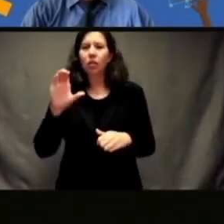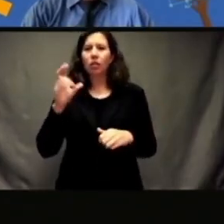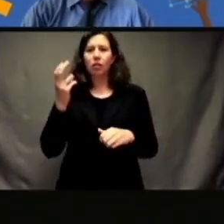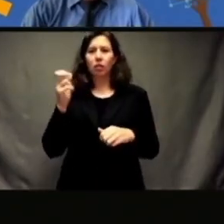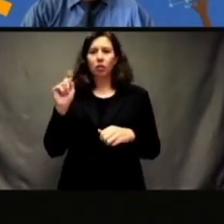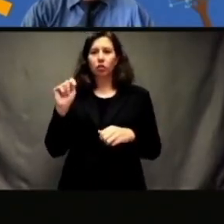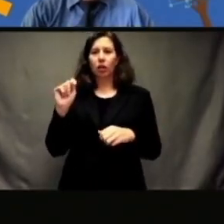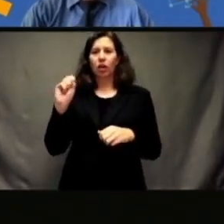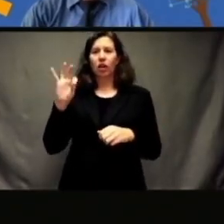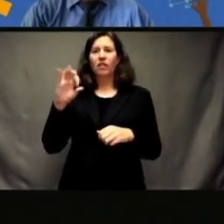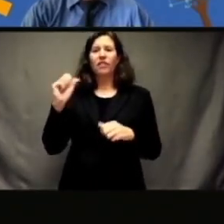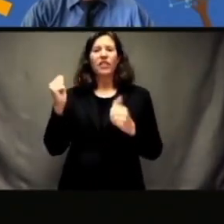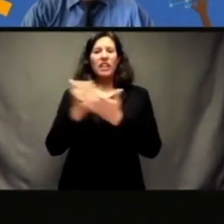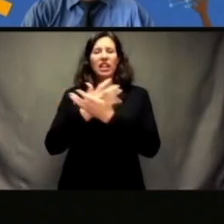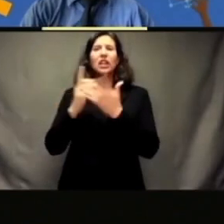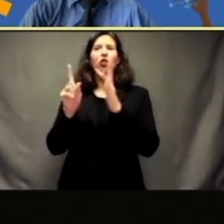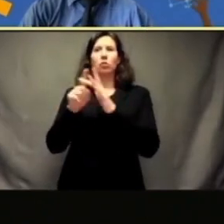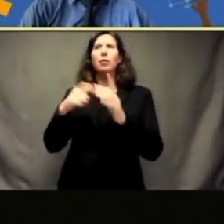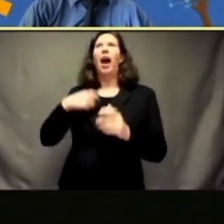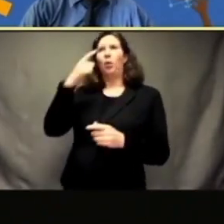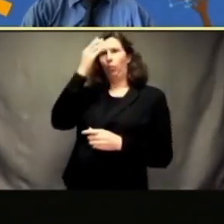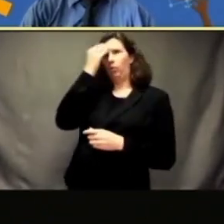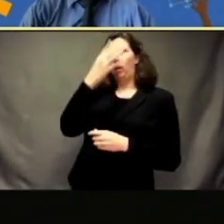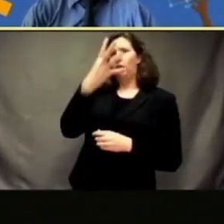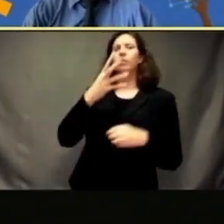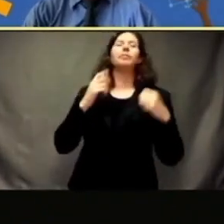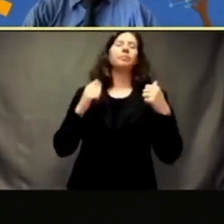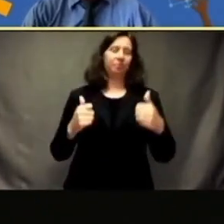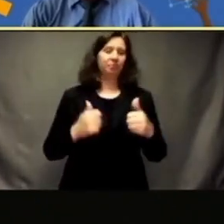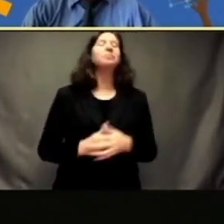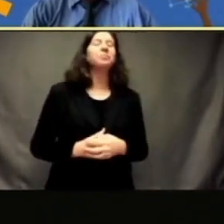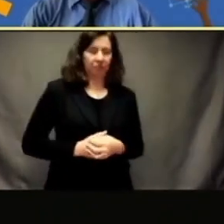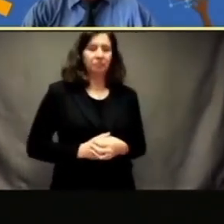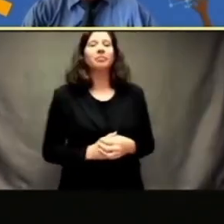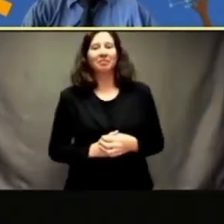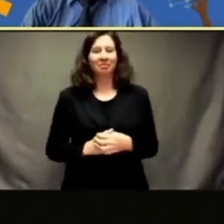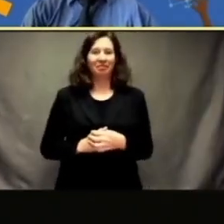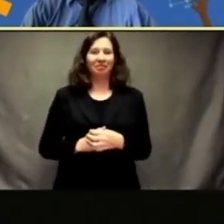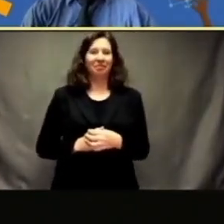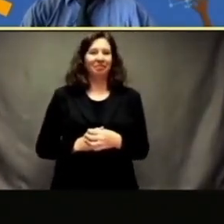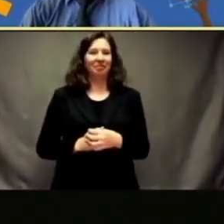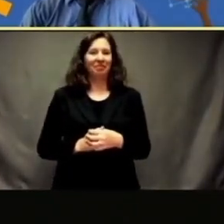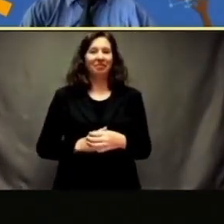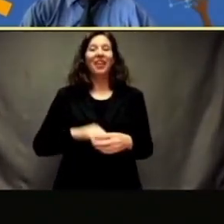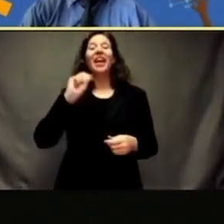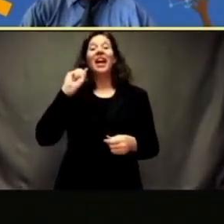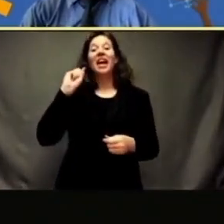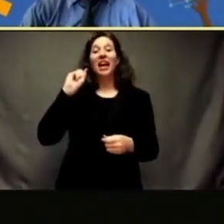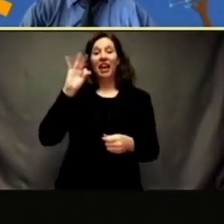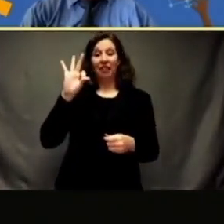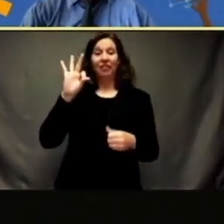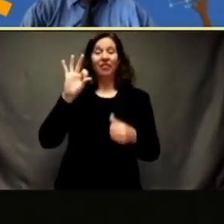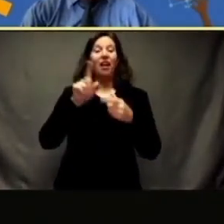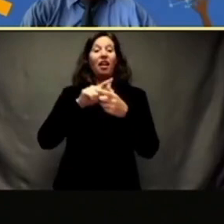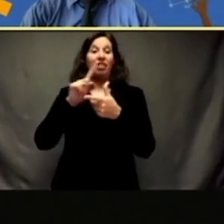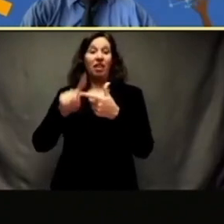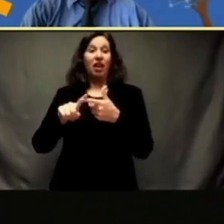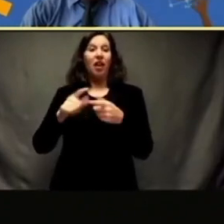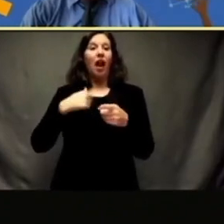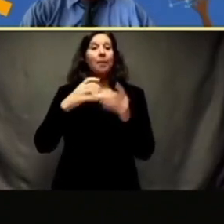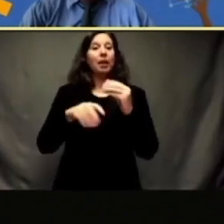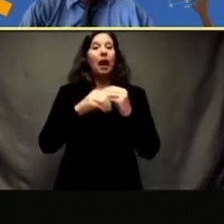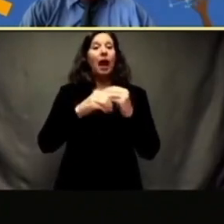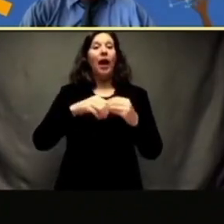up, I will tell you. Okay. Okay, thank you. So here on the if then, what I'm going to do is I'm going to add an